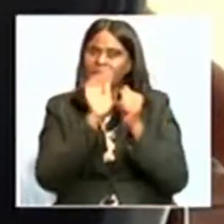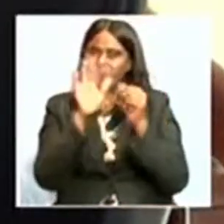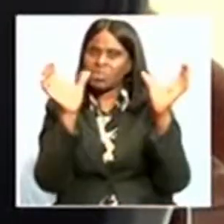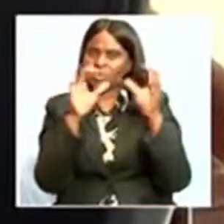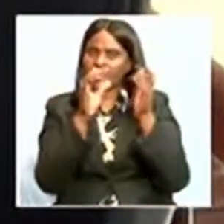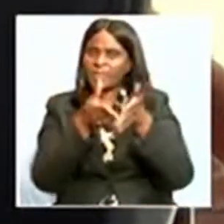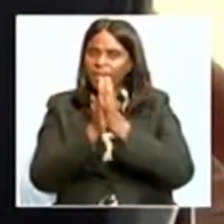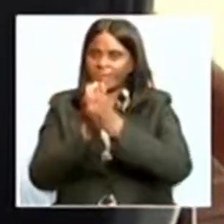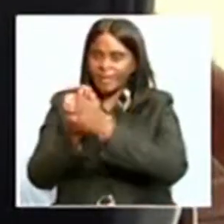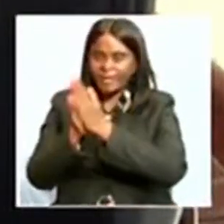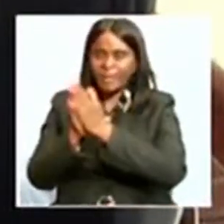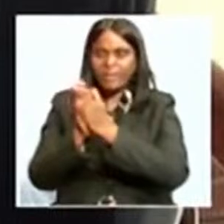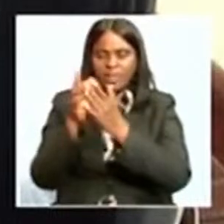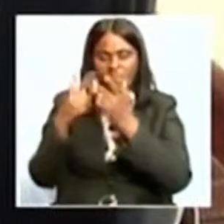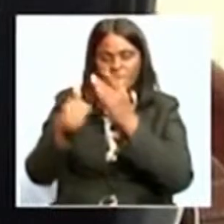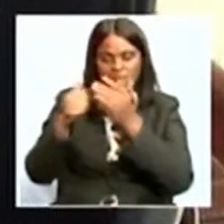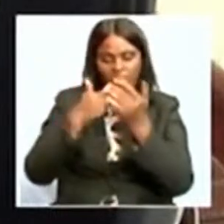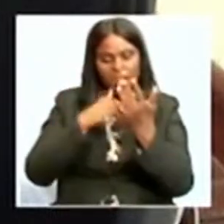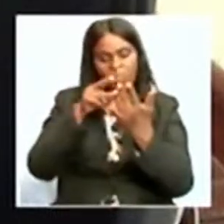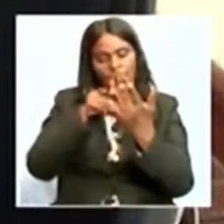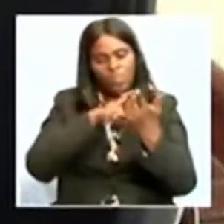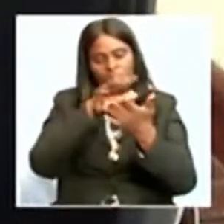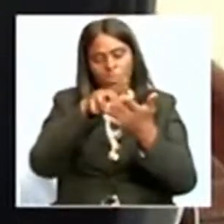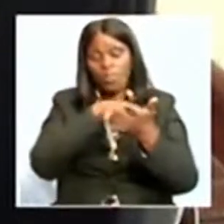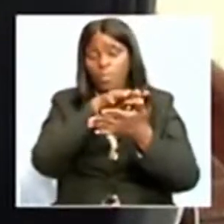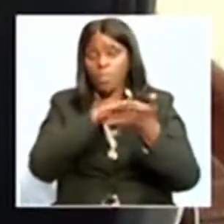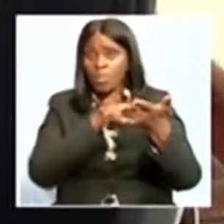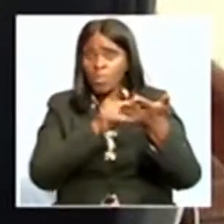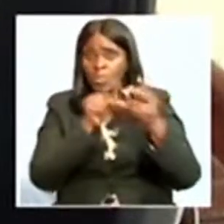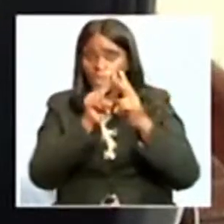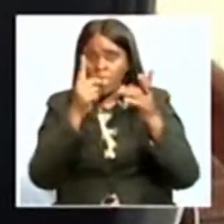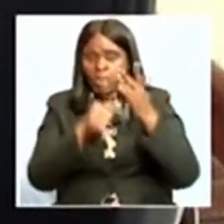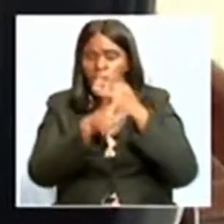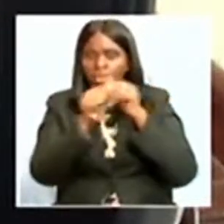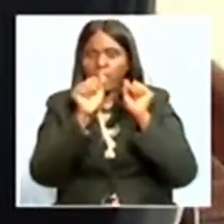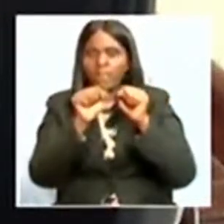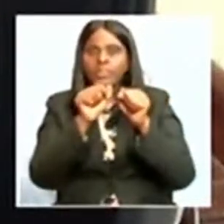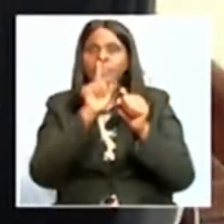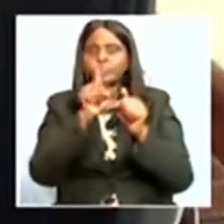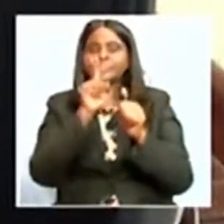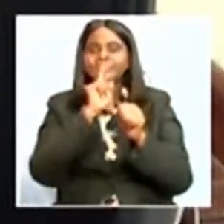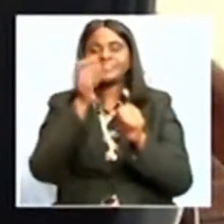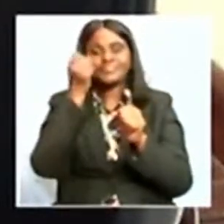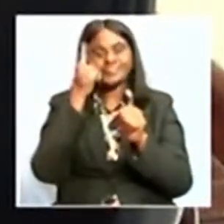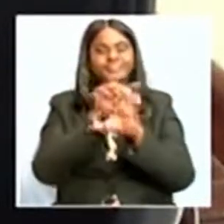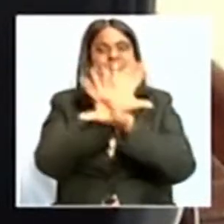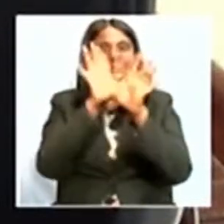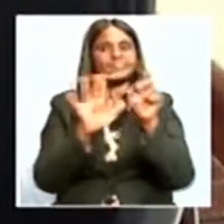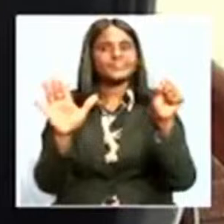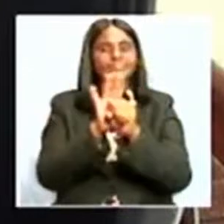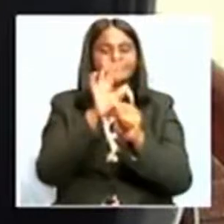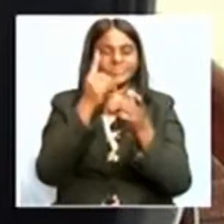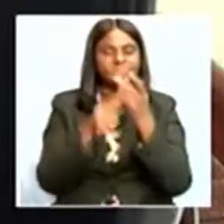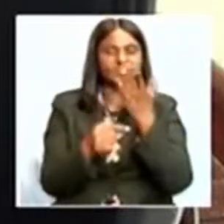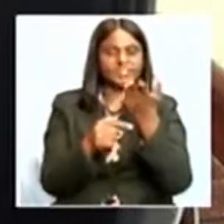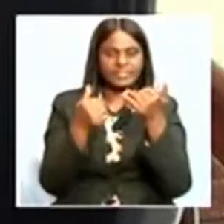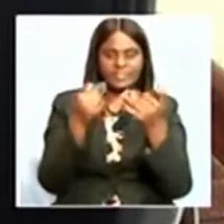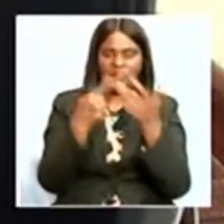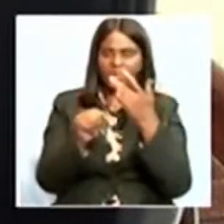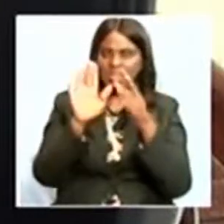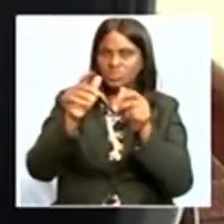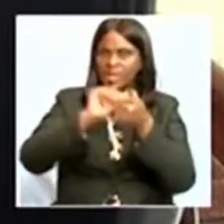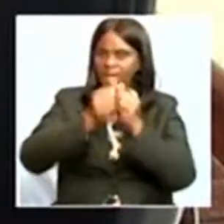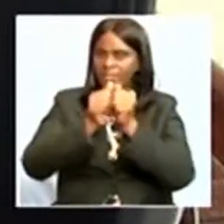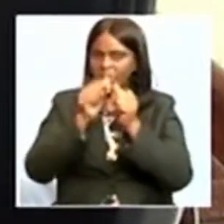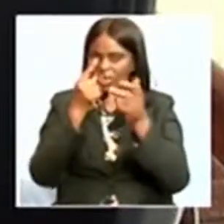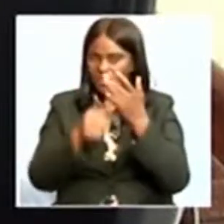request that they be taken through the schedules so that they can fully understand what is being what the amendments